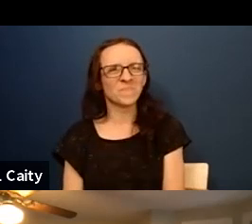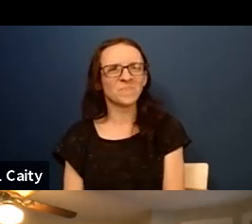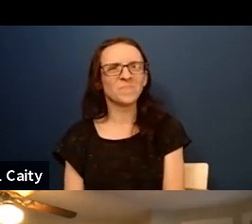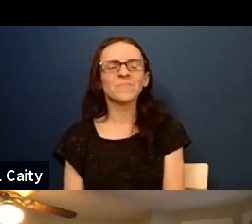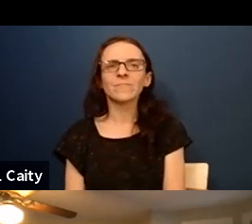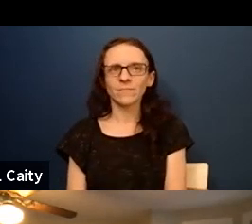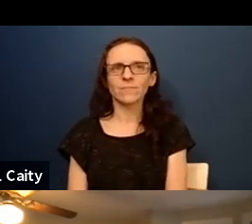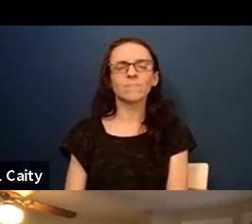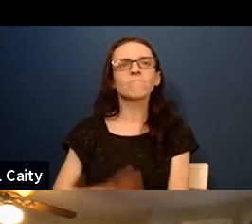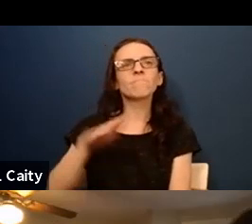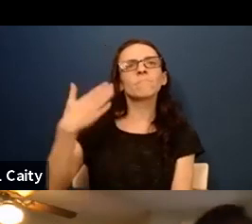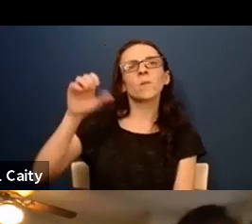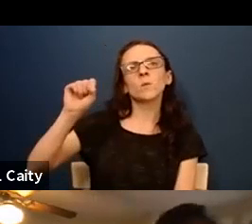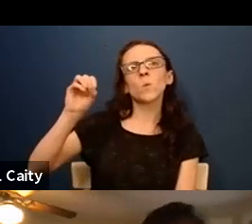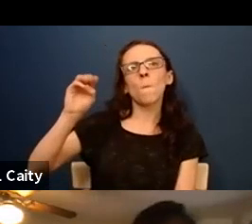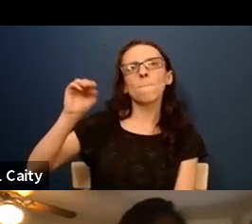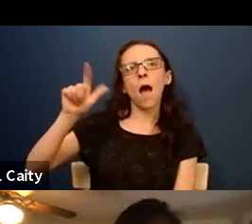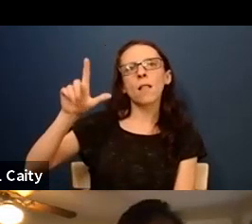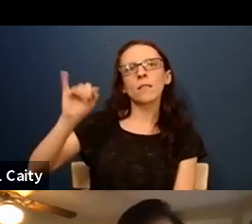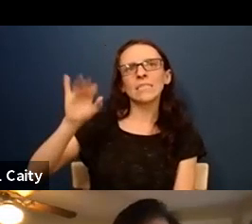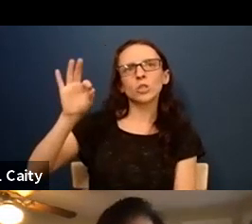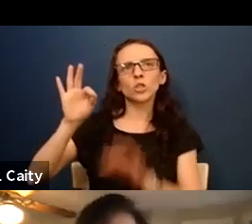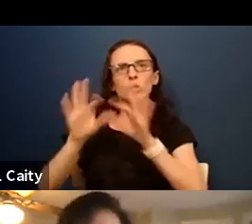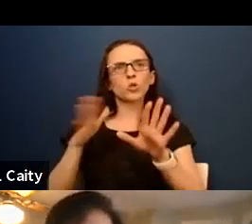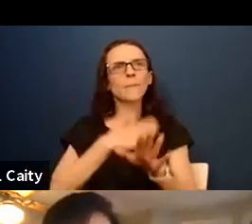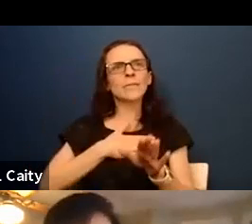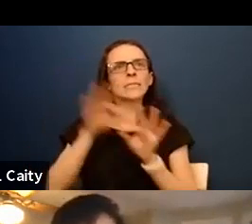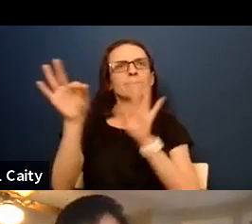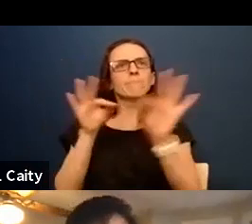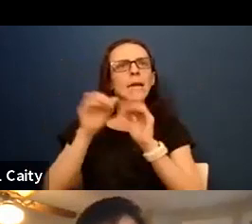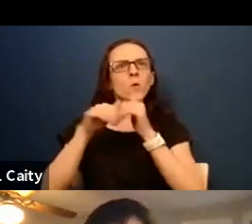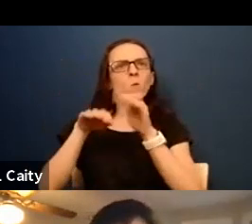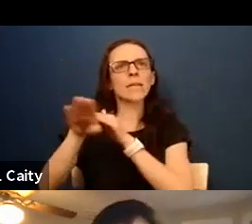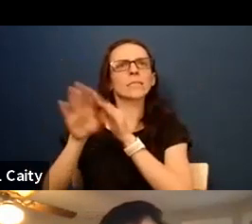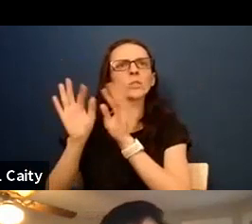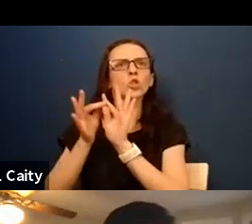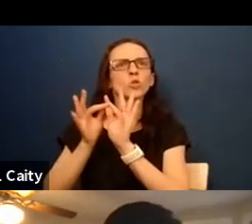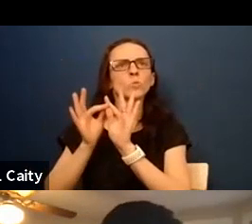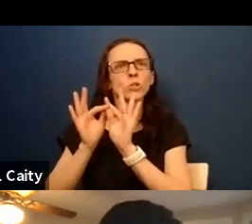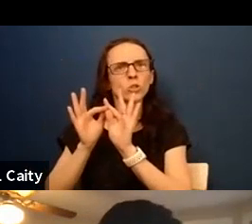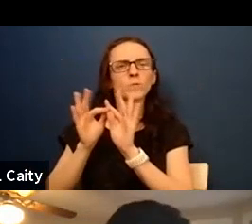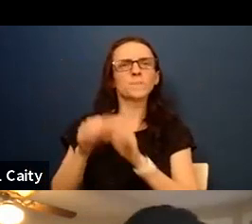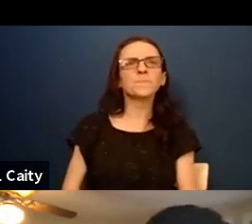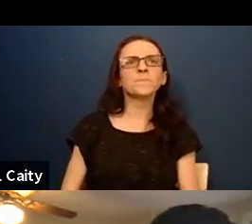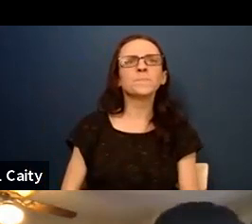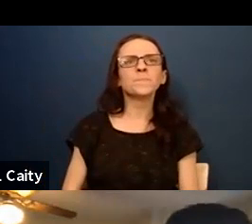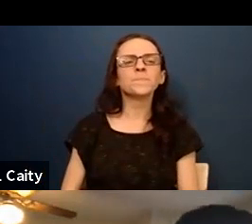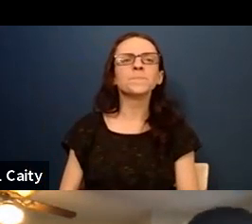you. Our Somali interpreter is Camilla Fatoon Jamal. Please give the Zoom instructions in